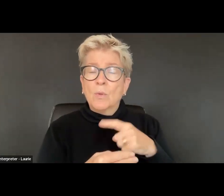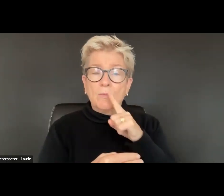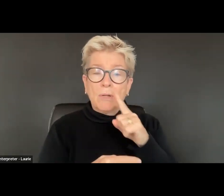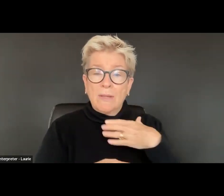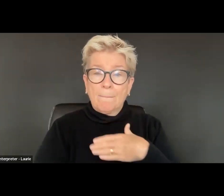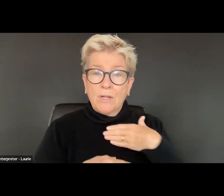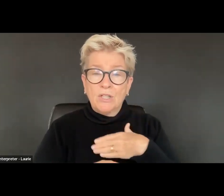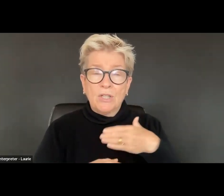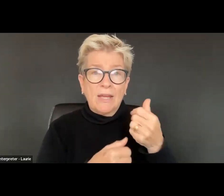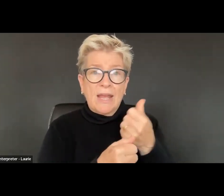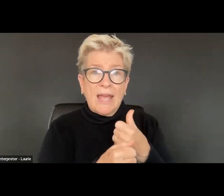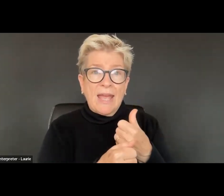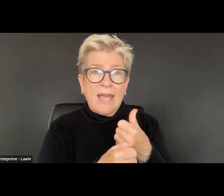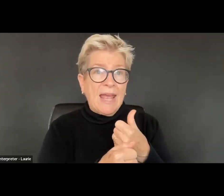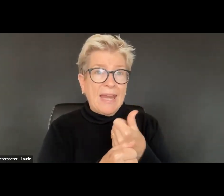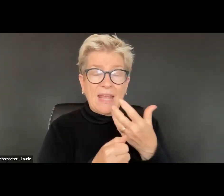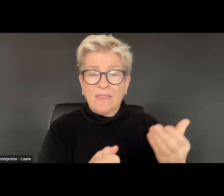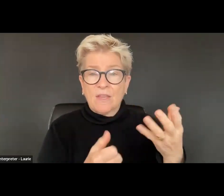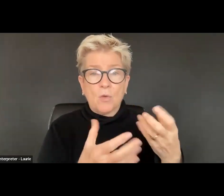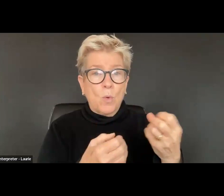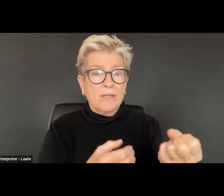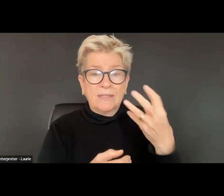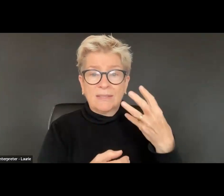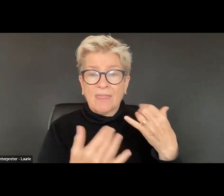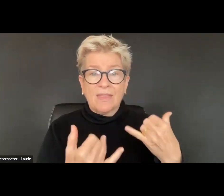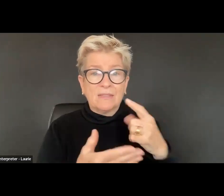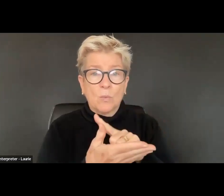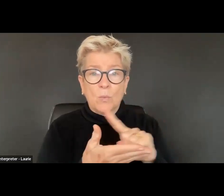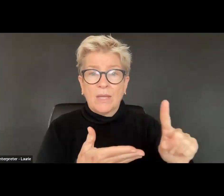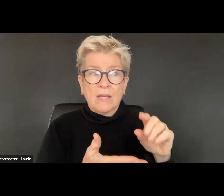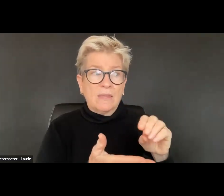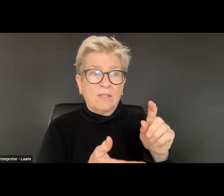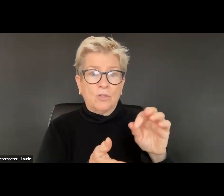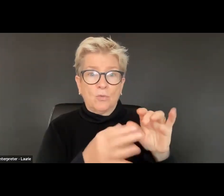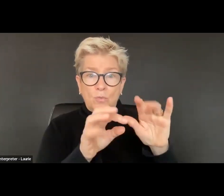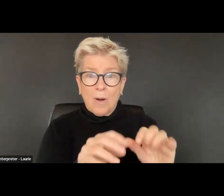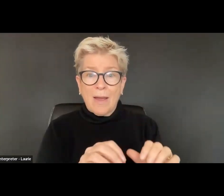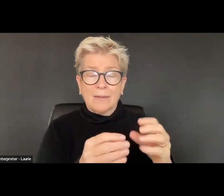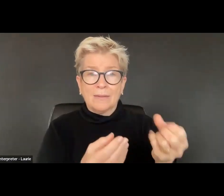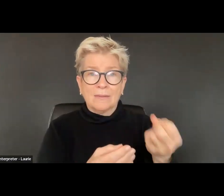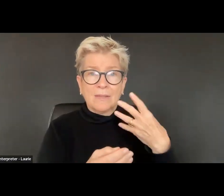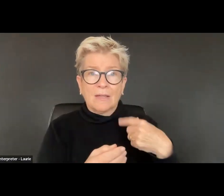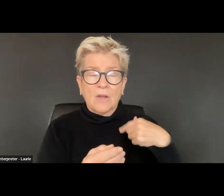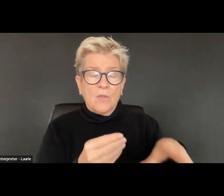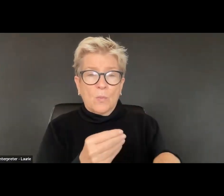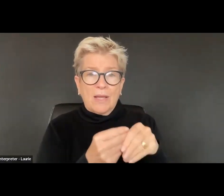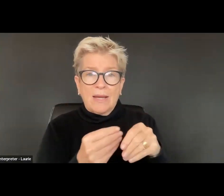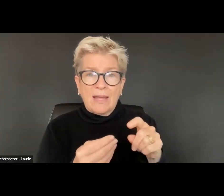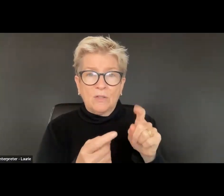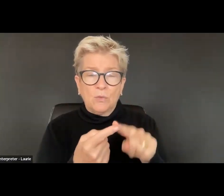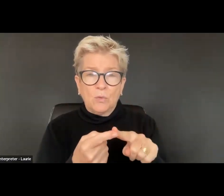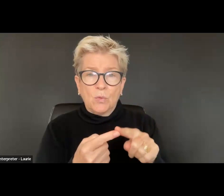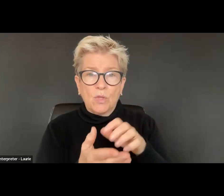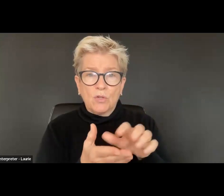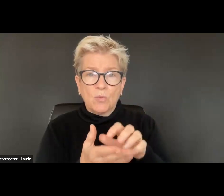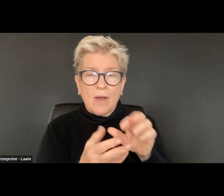you want to send us in writing this week that we can incorporate into the draft report that we will